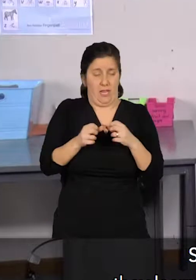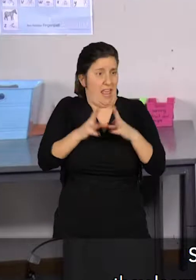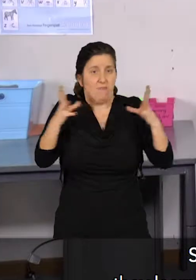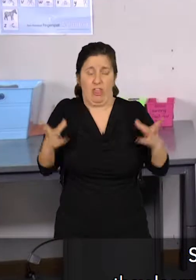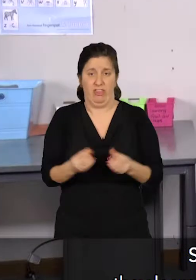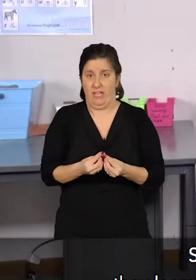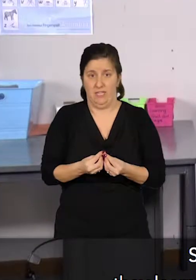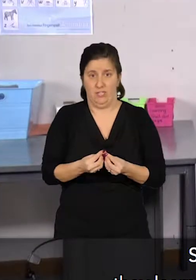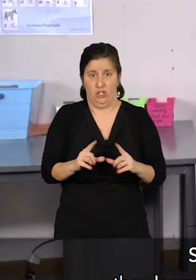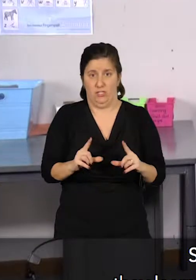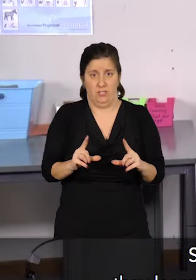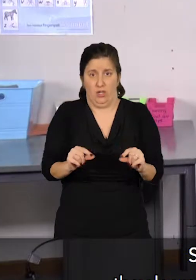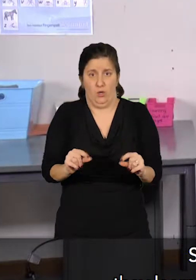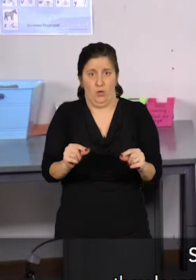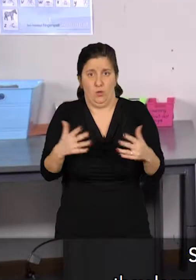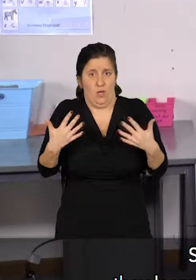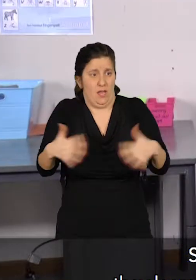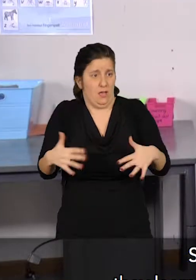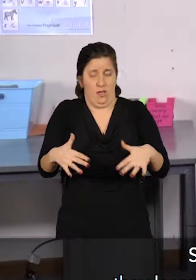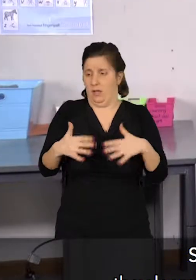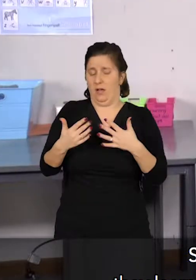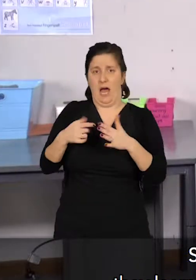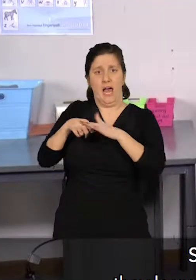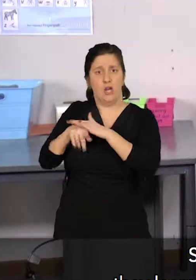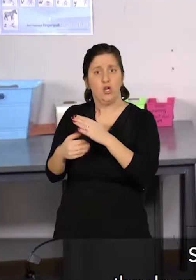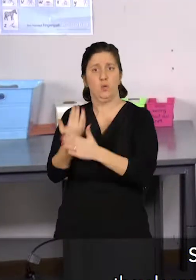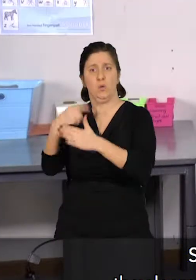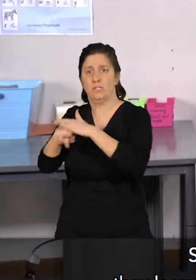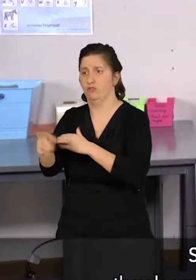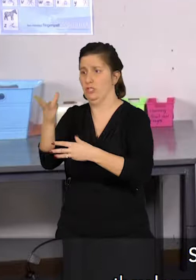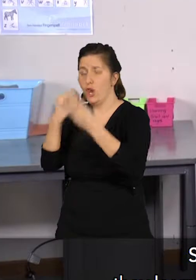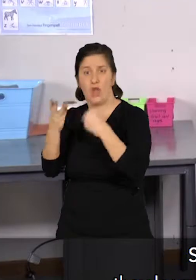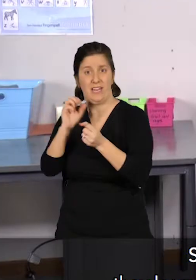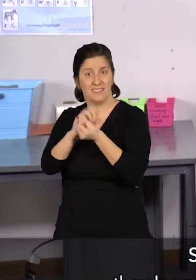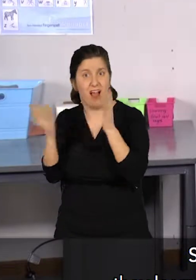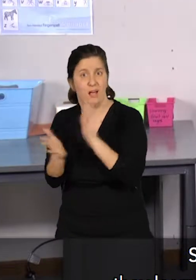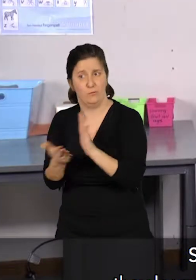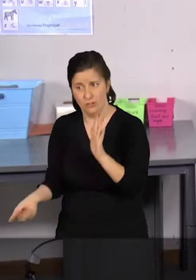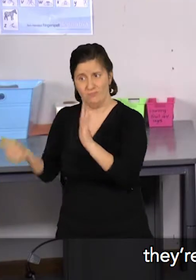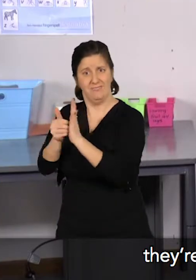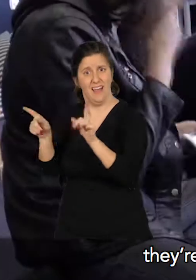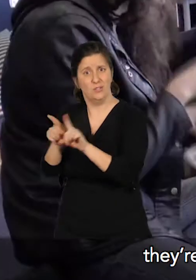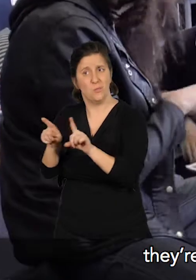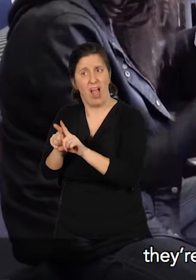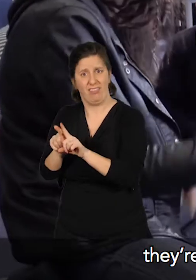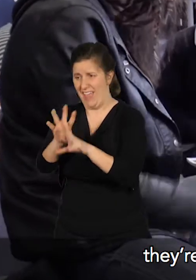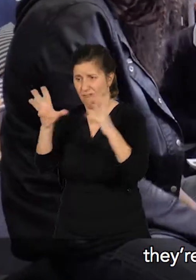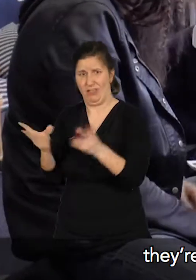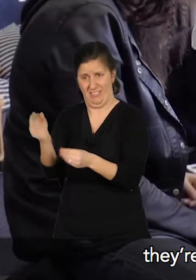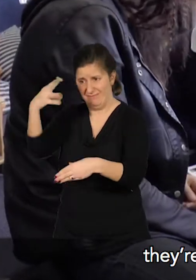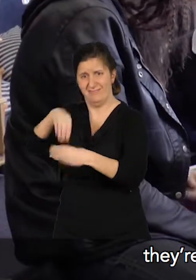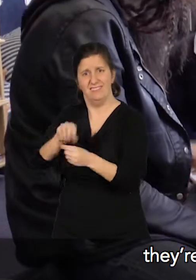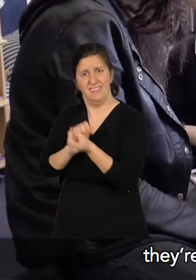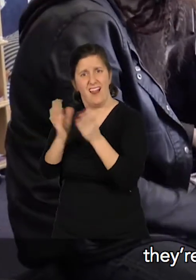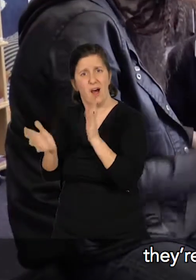She, as well as the learning, everything they learn in new entrance class, your maths, your English, they're